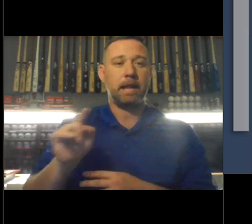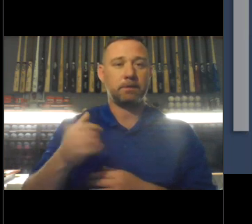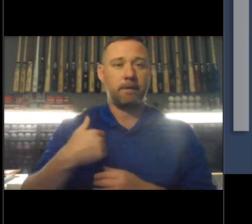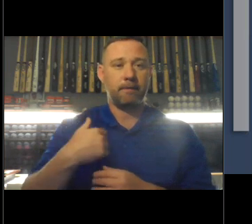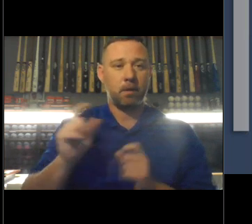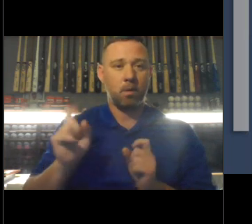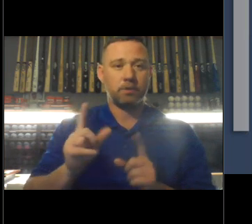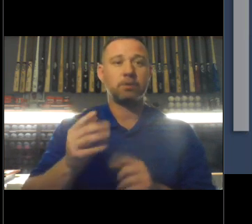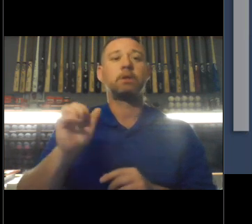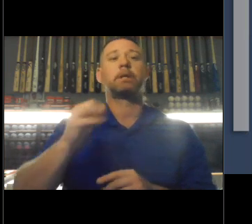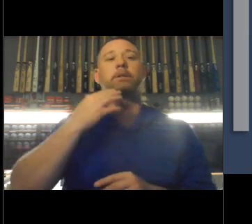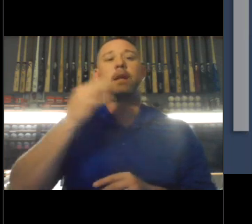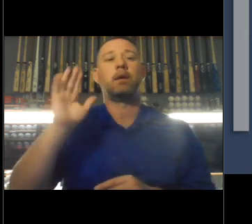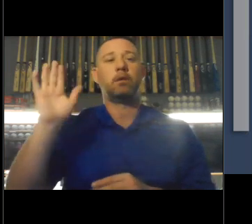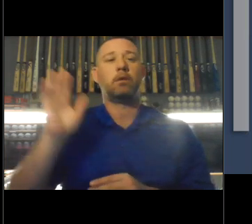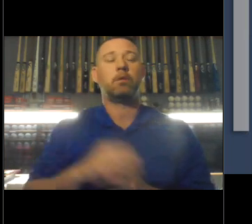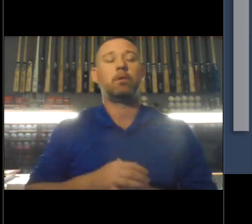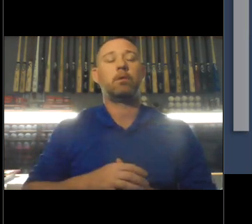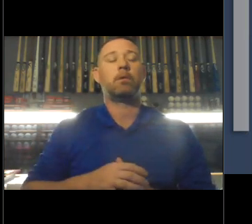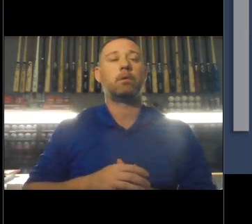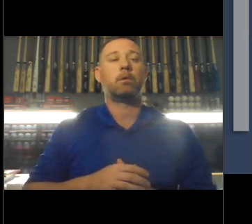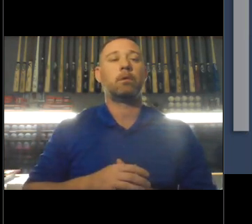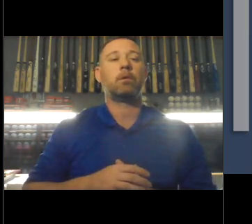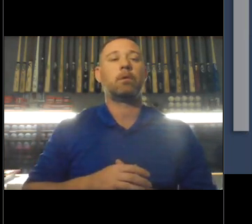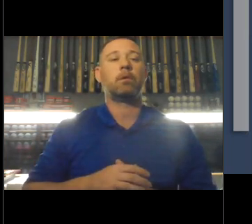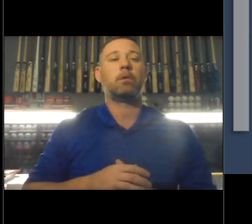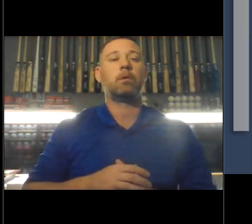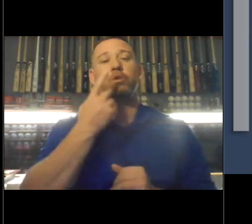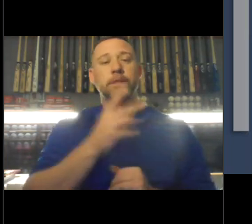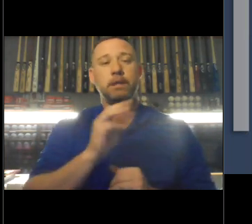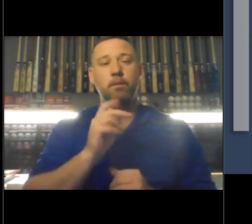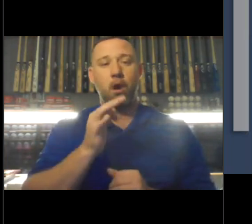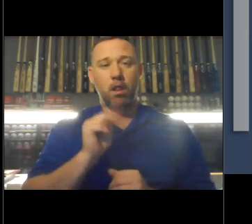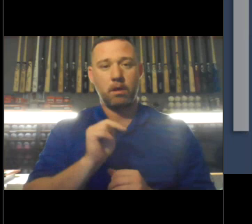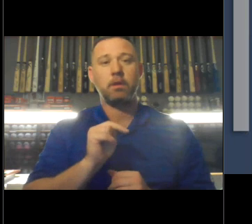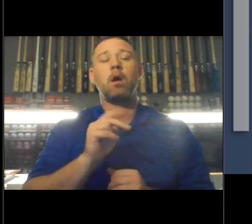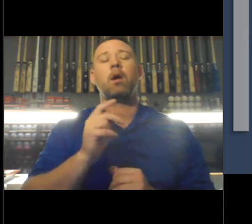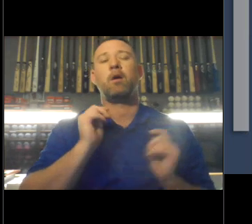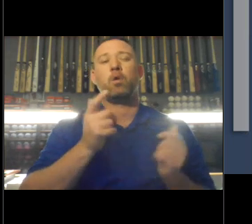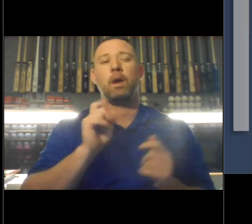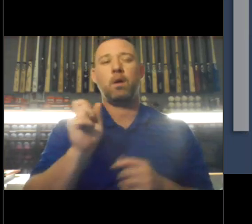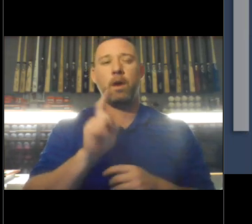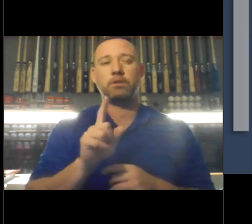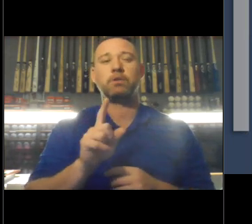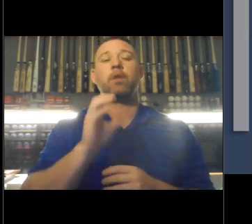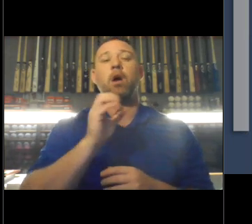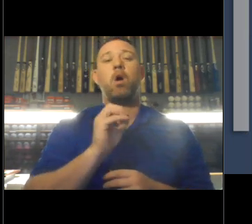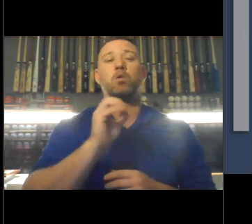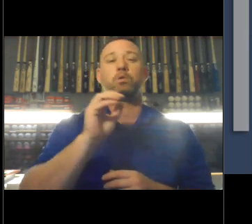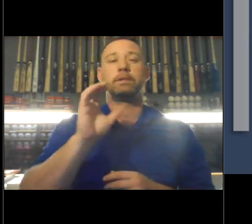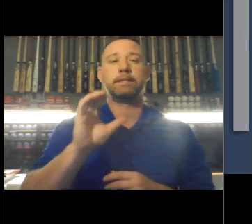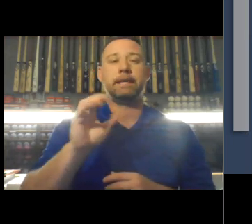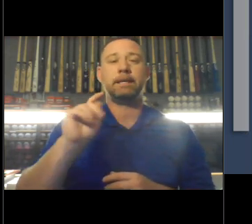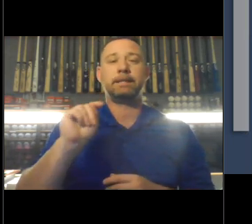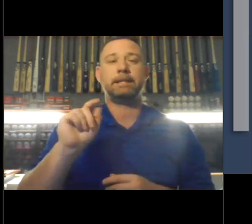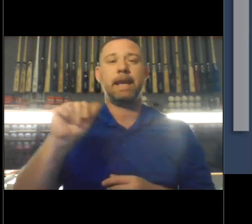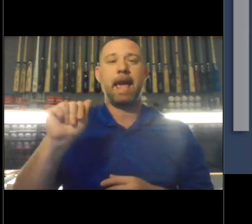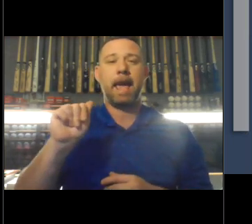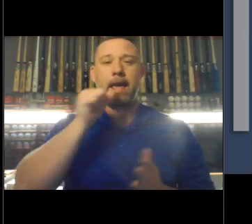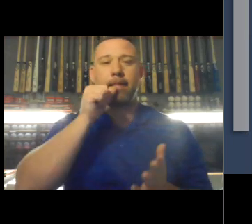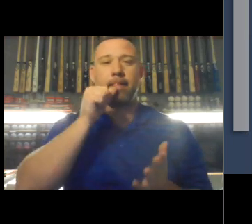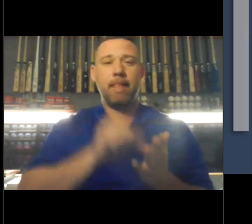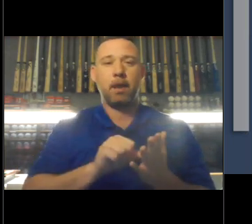Yes, thank you, Madam Chair. And good to see you, Marlon. Quick question for you in regards to the OCTA letter that was presented to